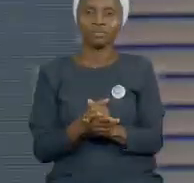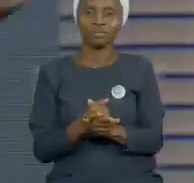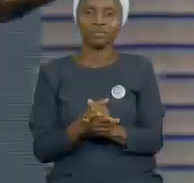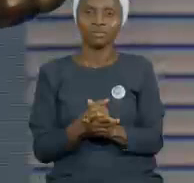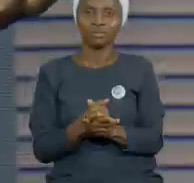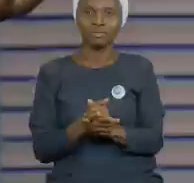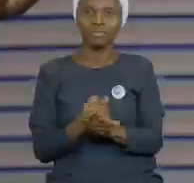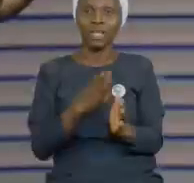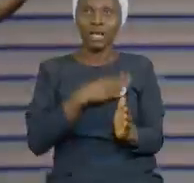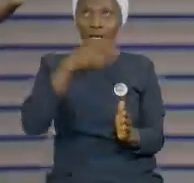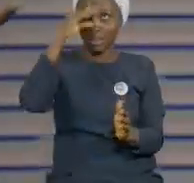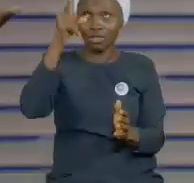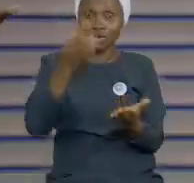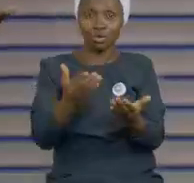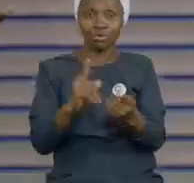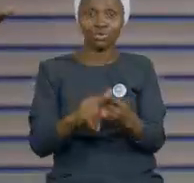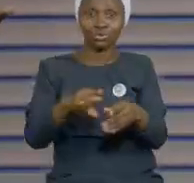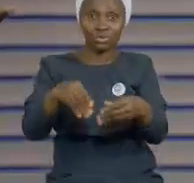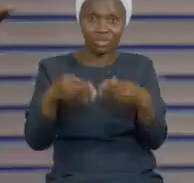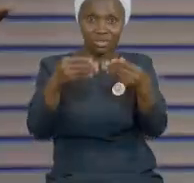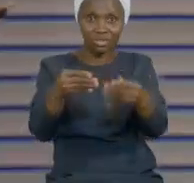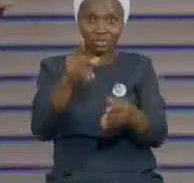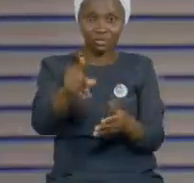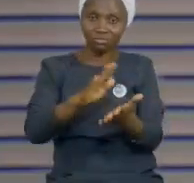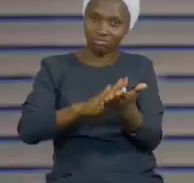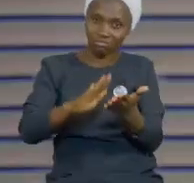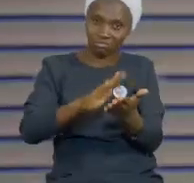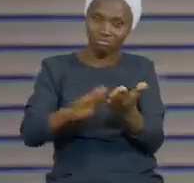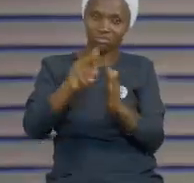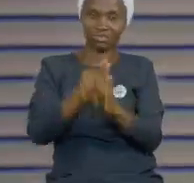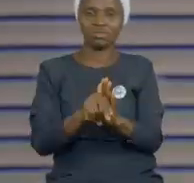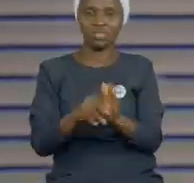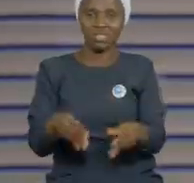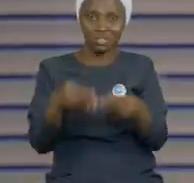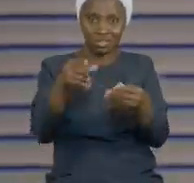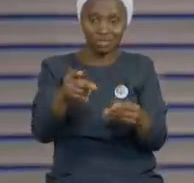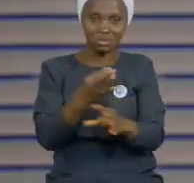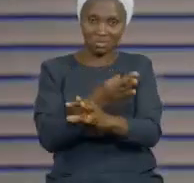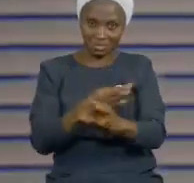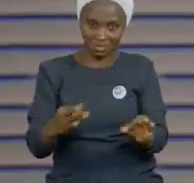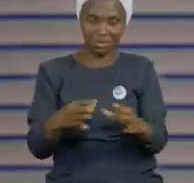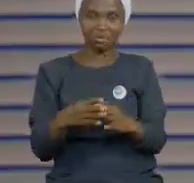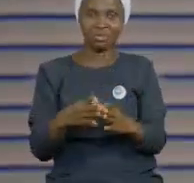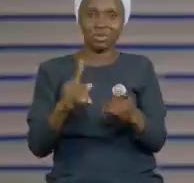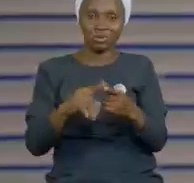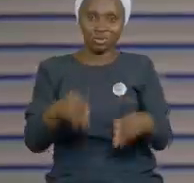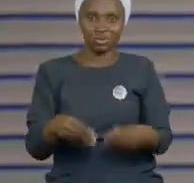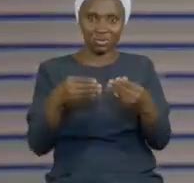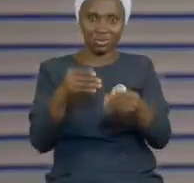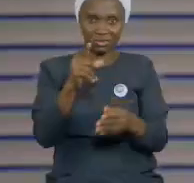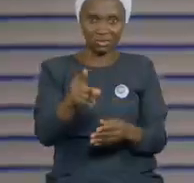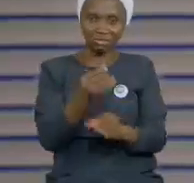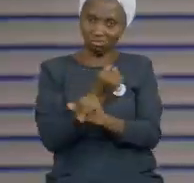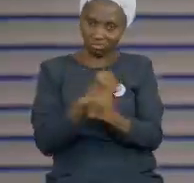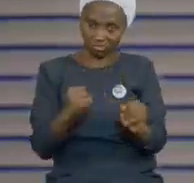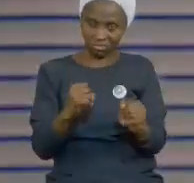And he wants to give you forgiveness, give you freedom, give you salvation,